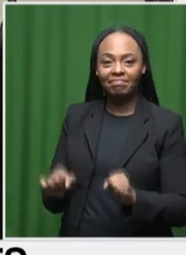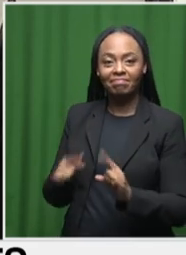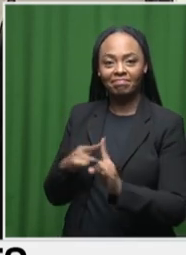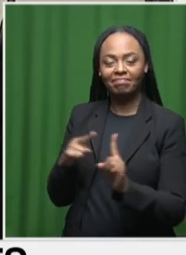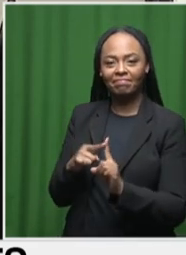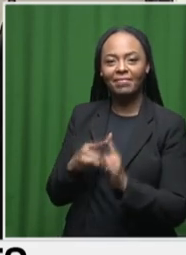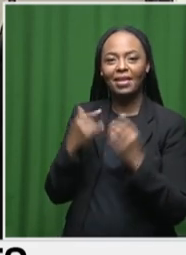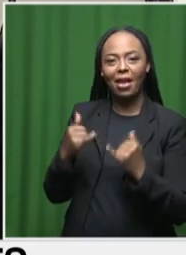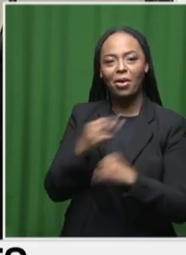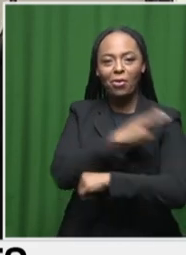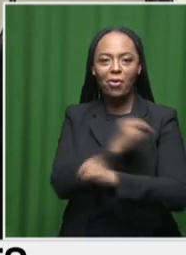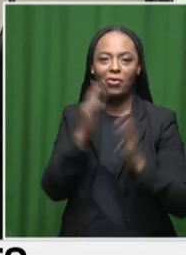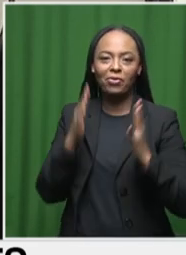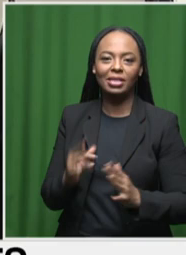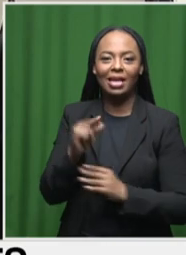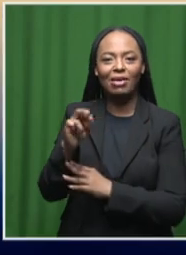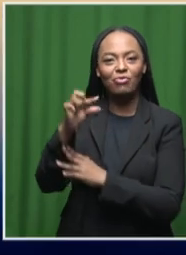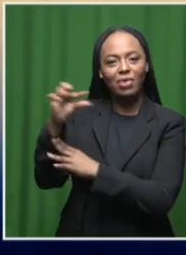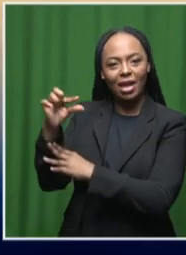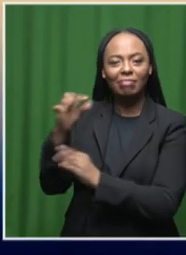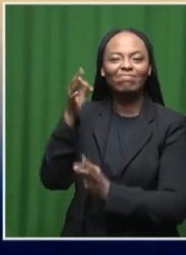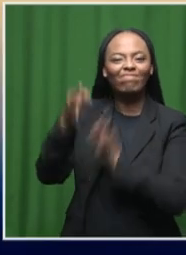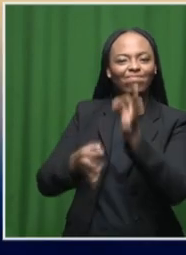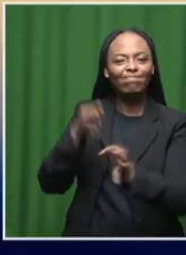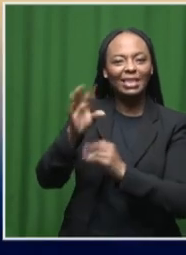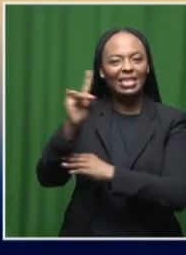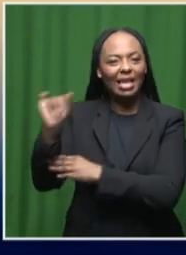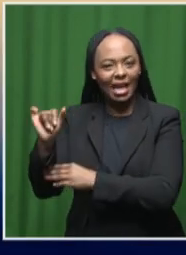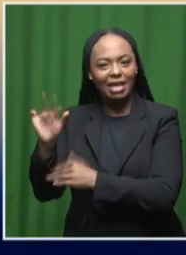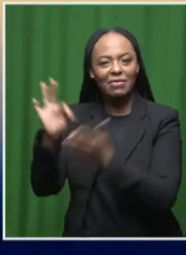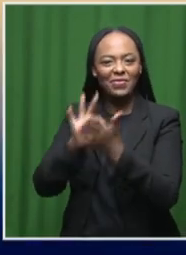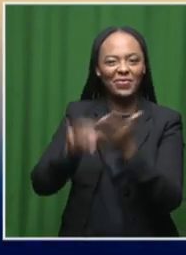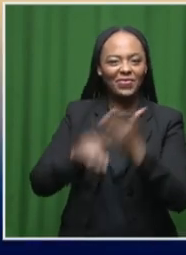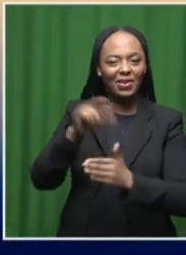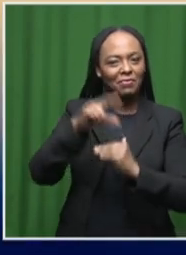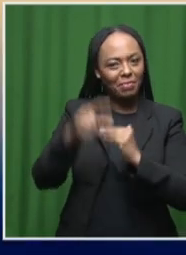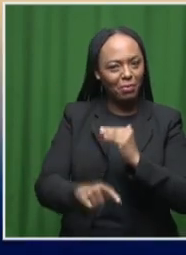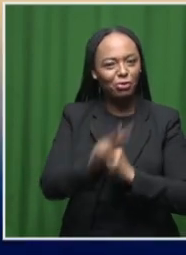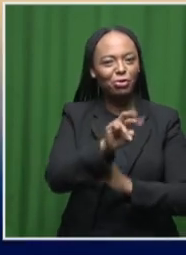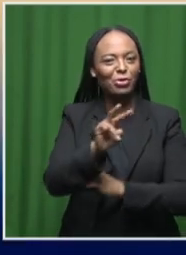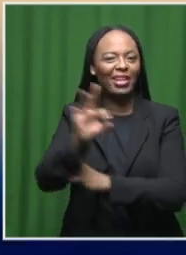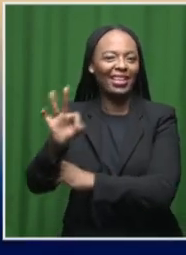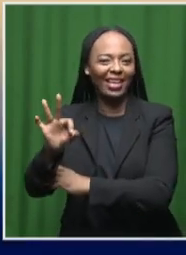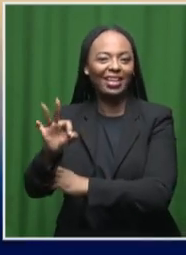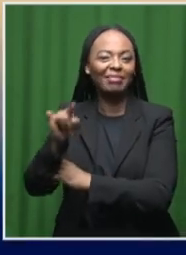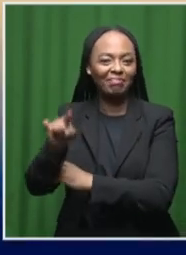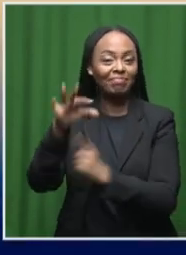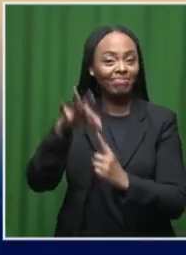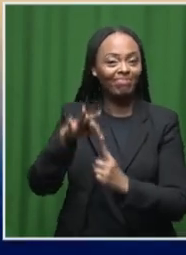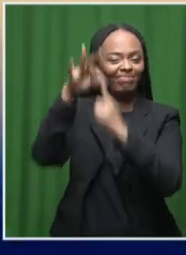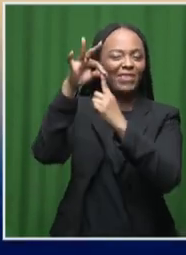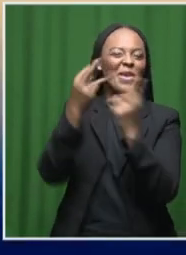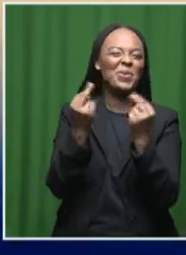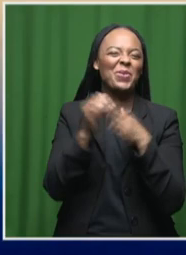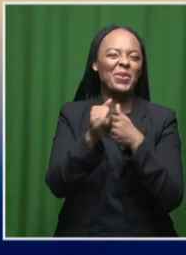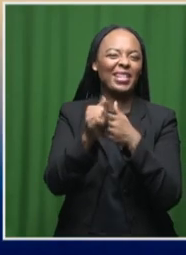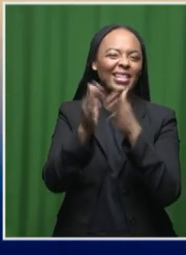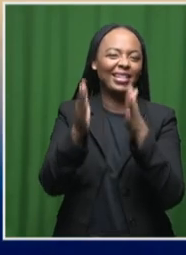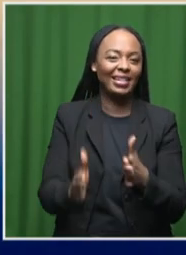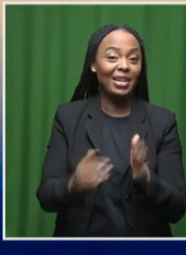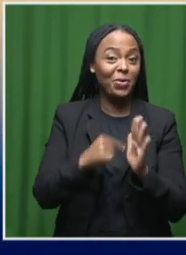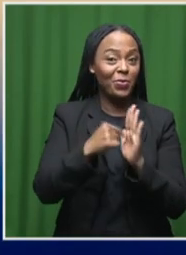Congress presiding officer, discussing the DA's elective Federal Congress 2023. And that's to elect party